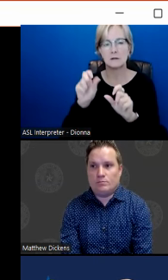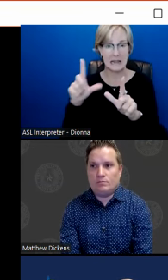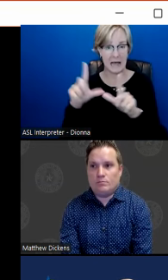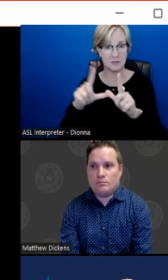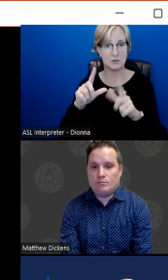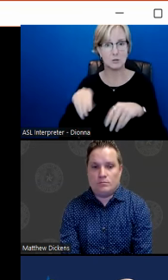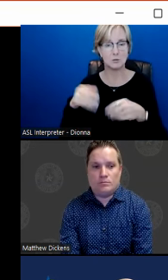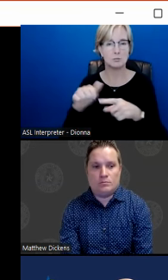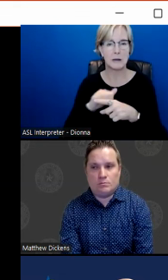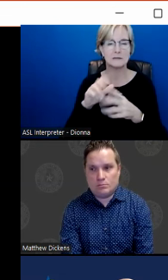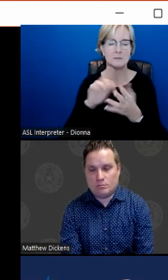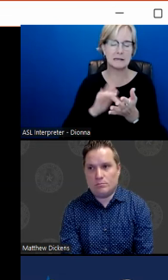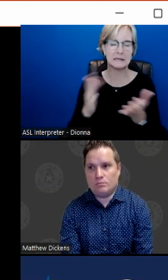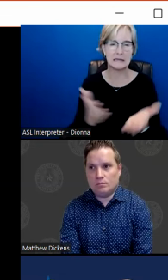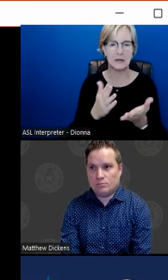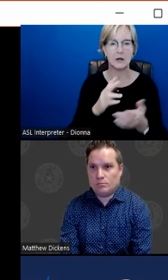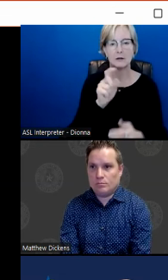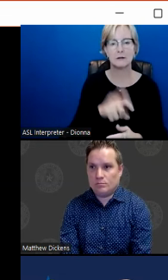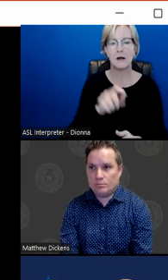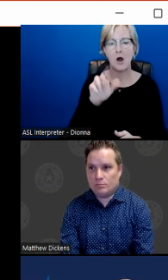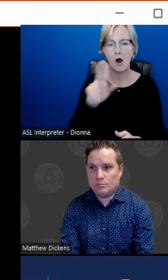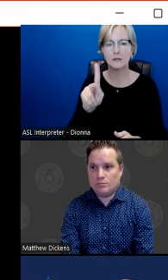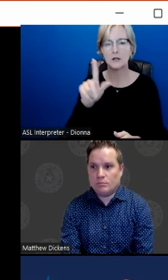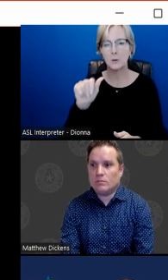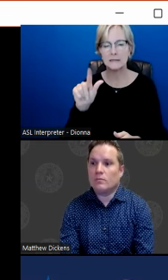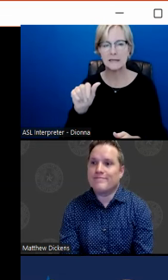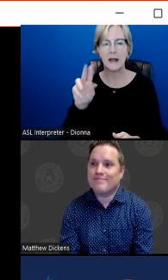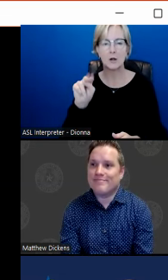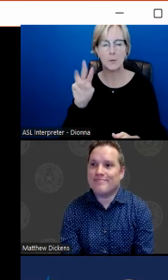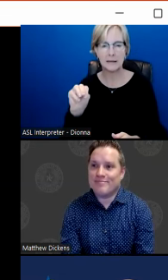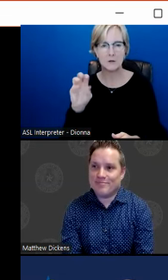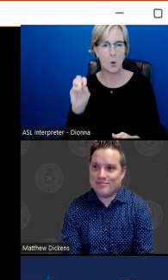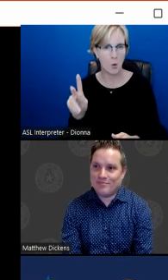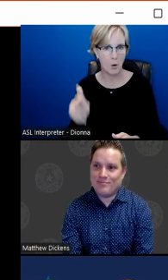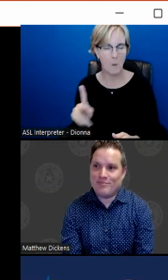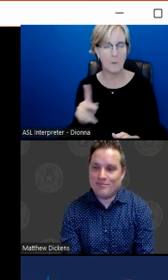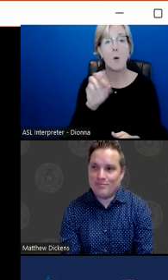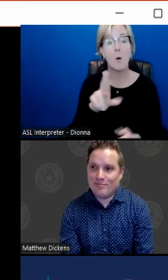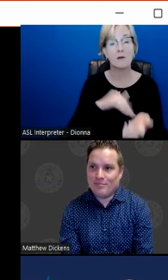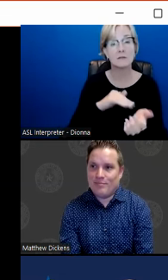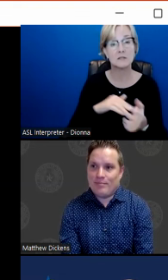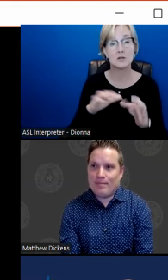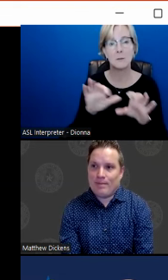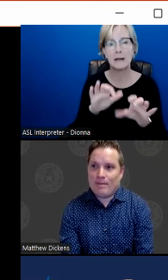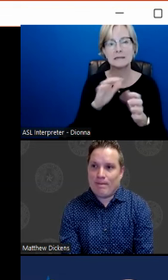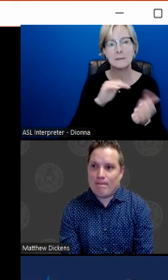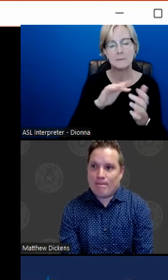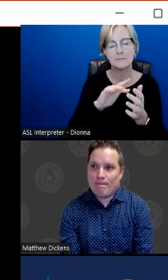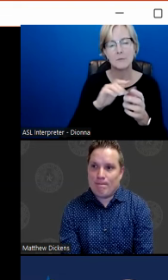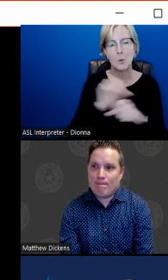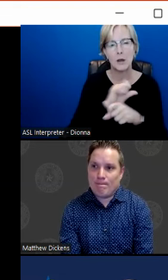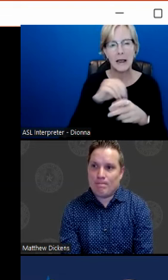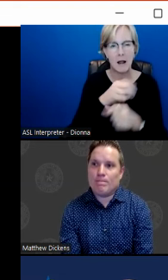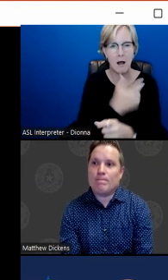Texas, Arkansas, Louisiana, New Mexico, or Oklahoma, or a physician practicing medicine in a hospital or